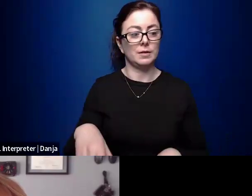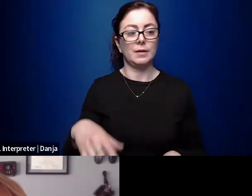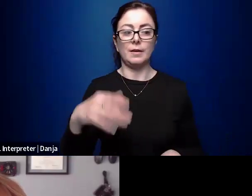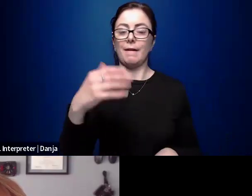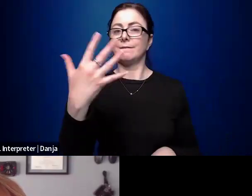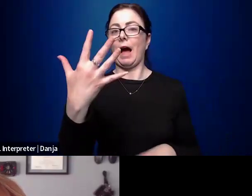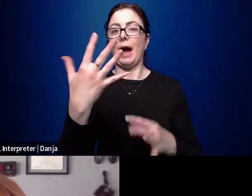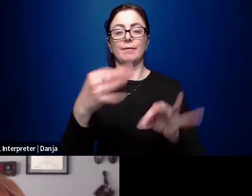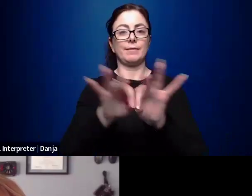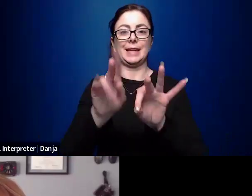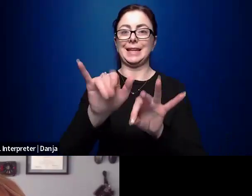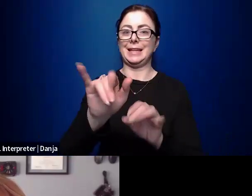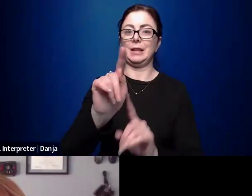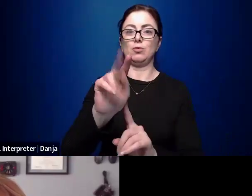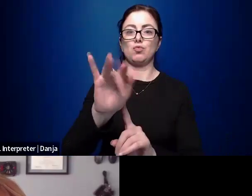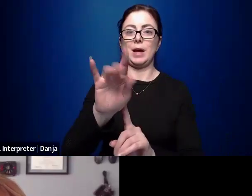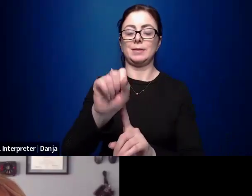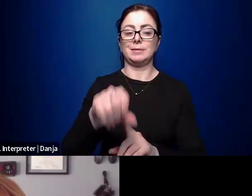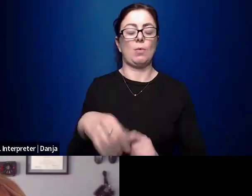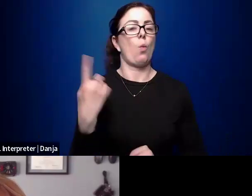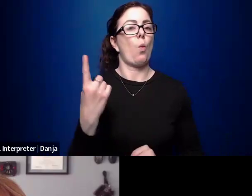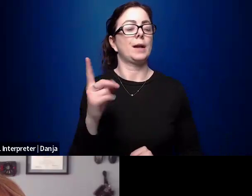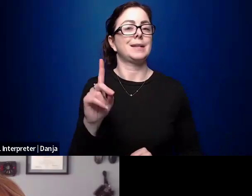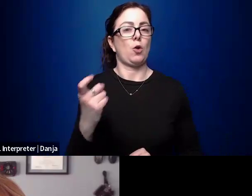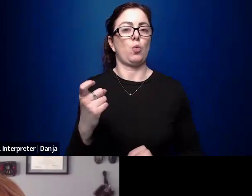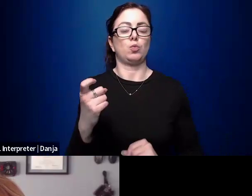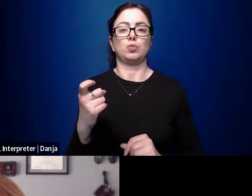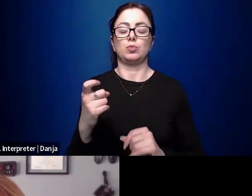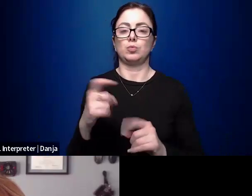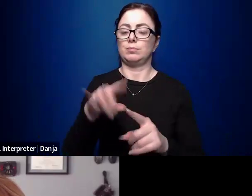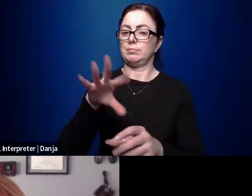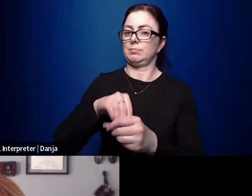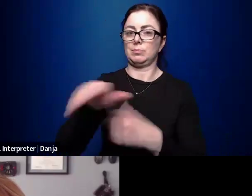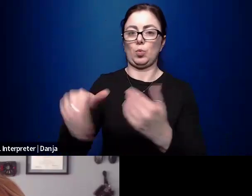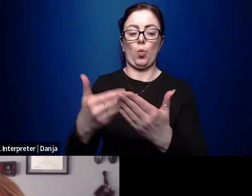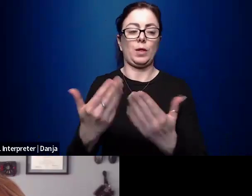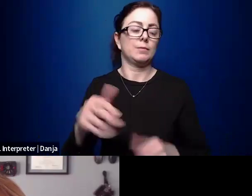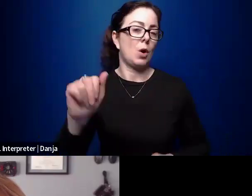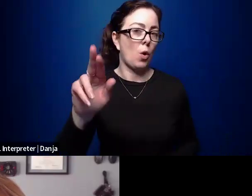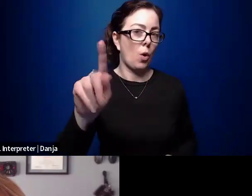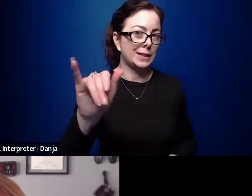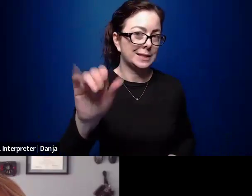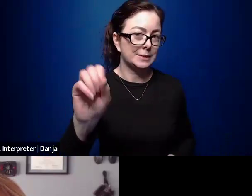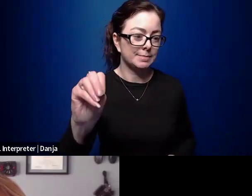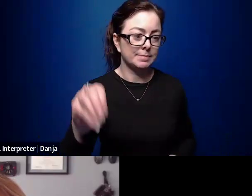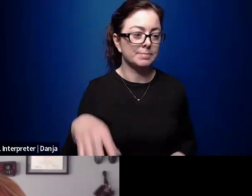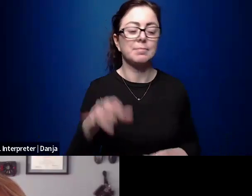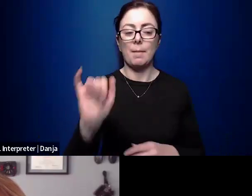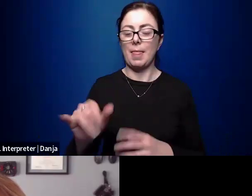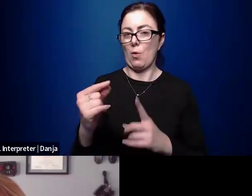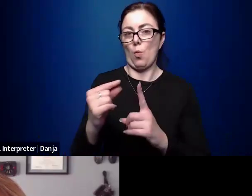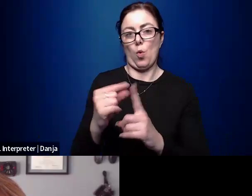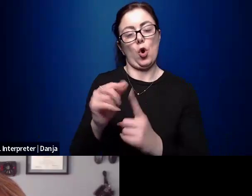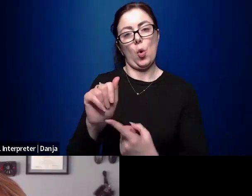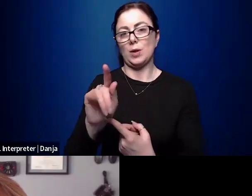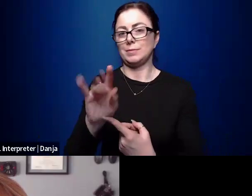all. Autism. But that word didn't define him. It didn't mean that he couldn't still sing beautiful songs